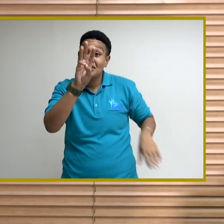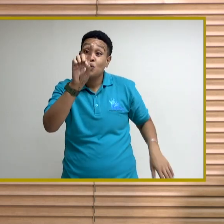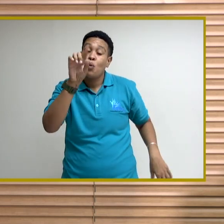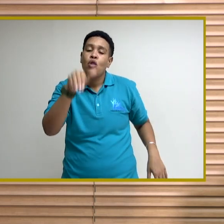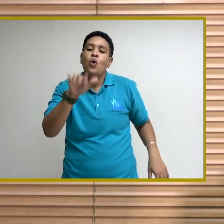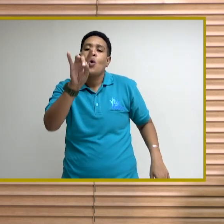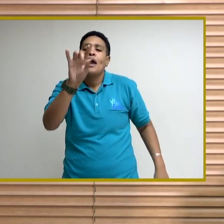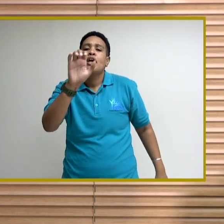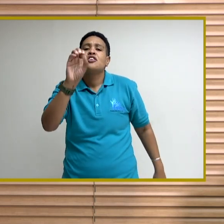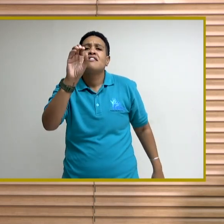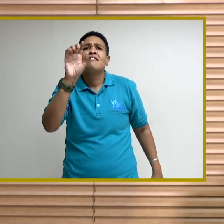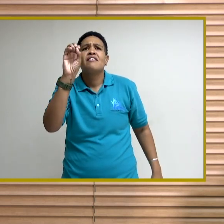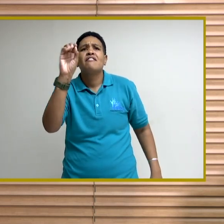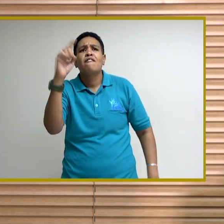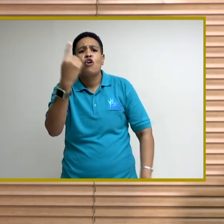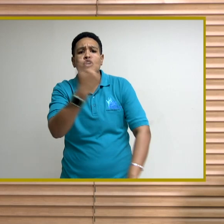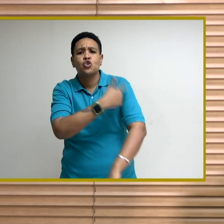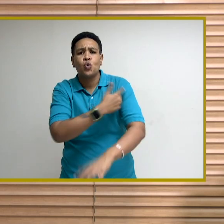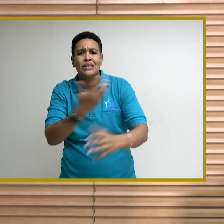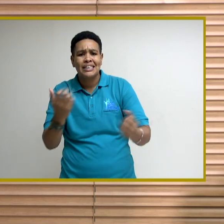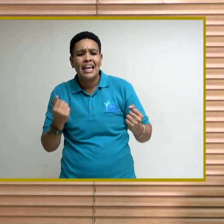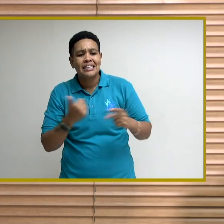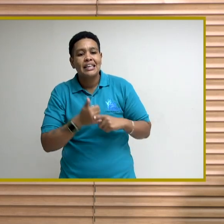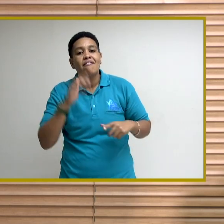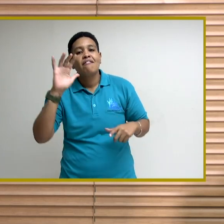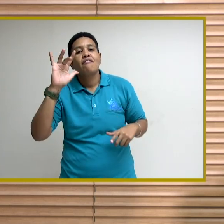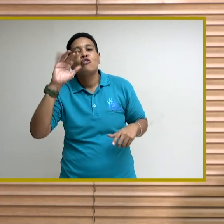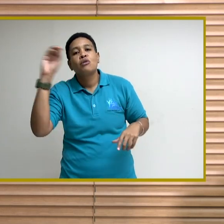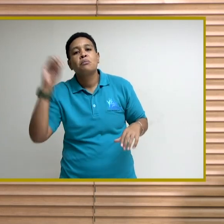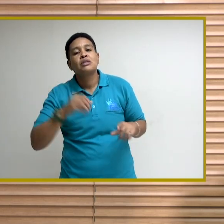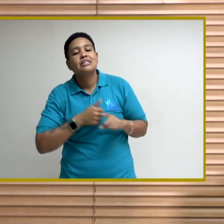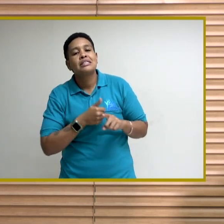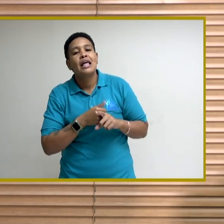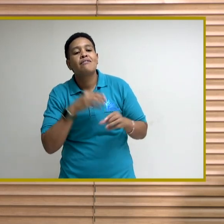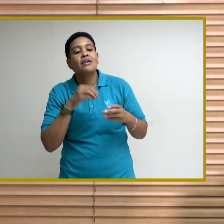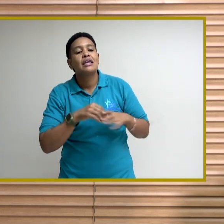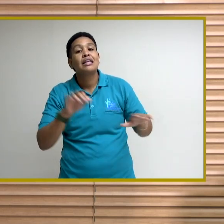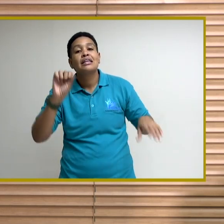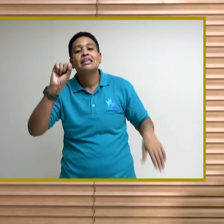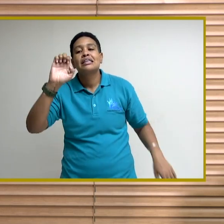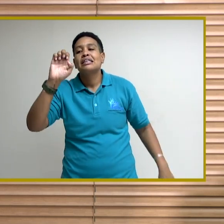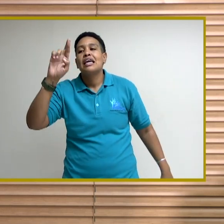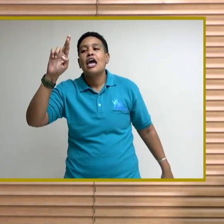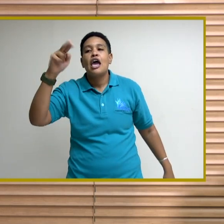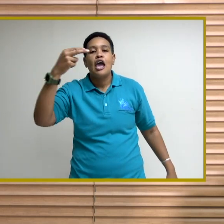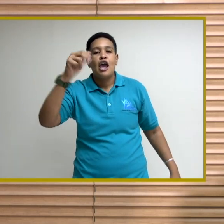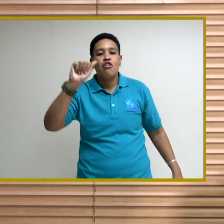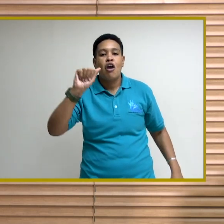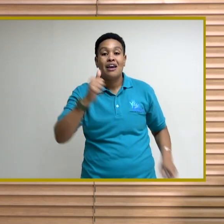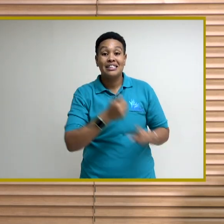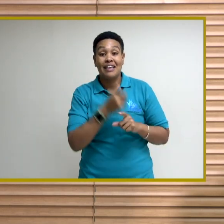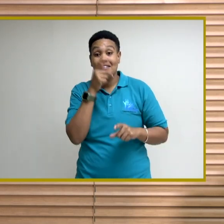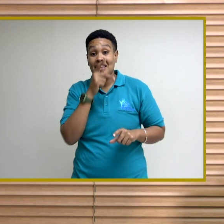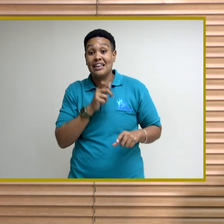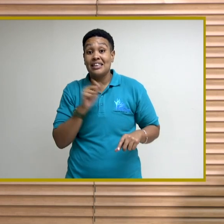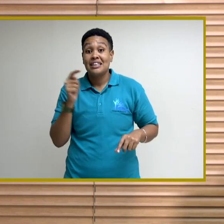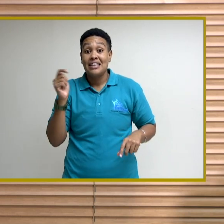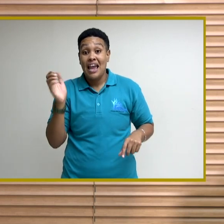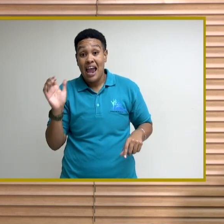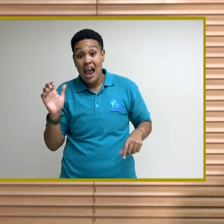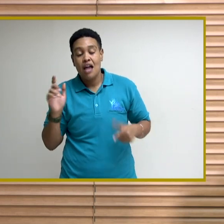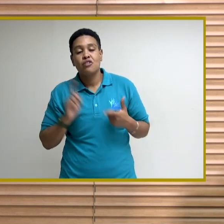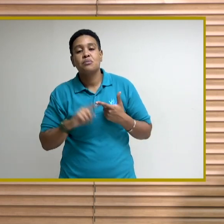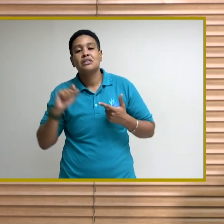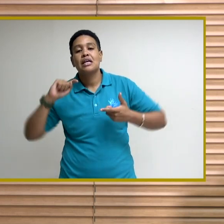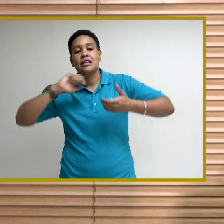161,850 first doses administered, 53% had been in the Sierra region, that's the Kingston, St. Catherine,